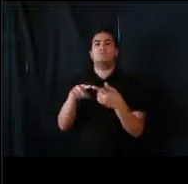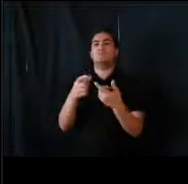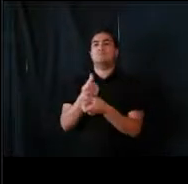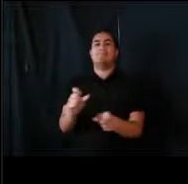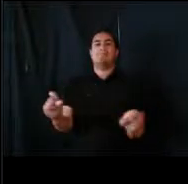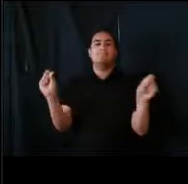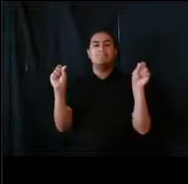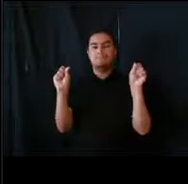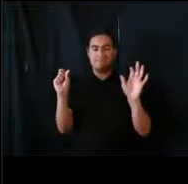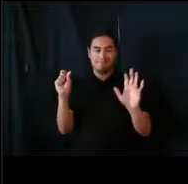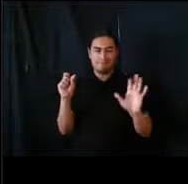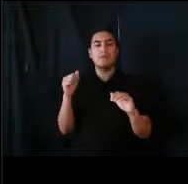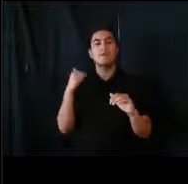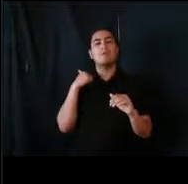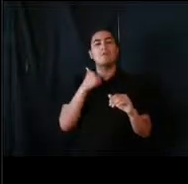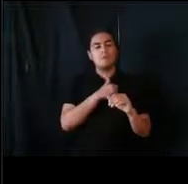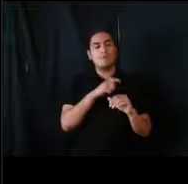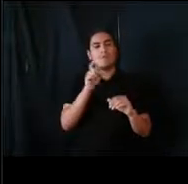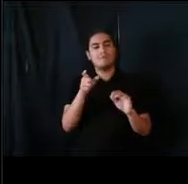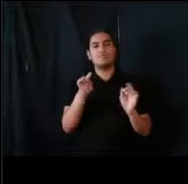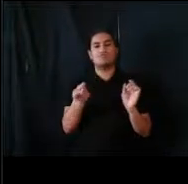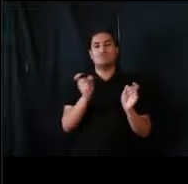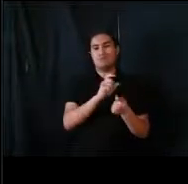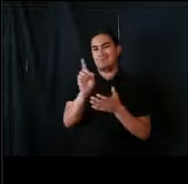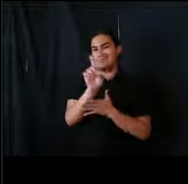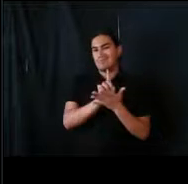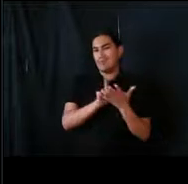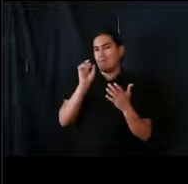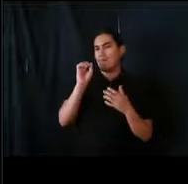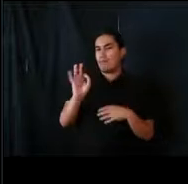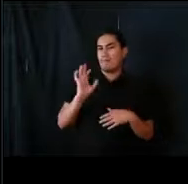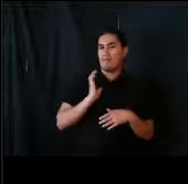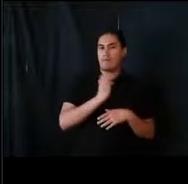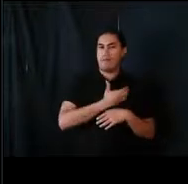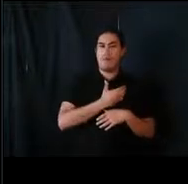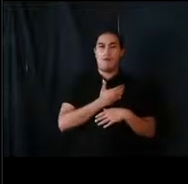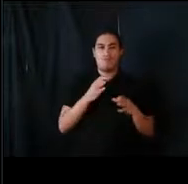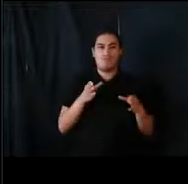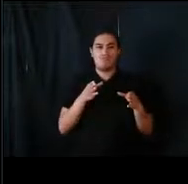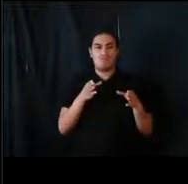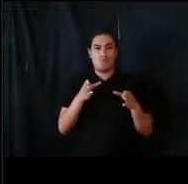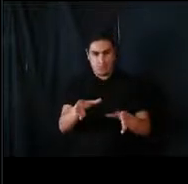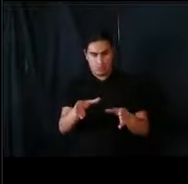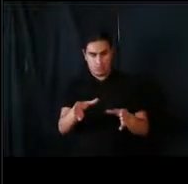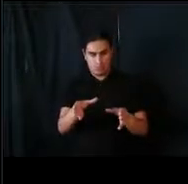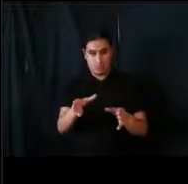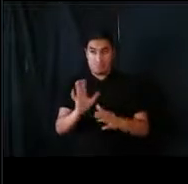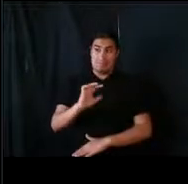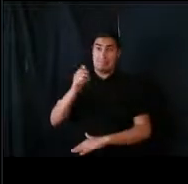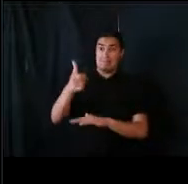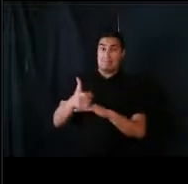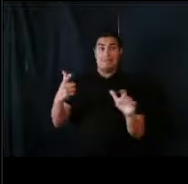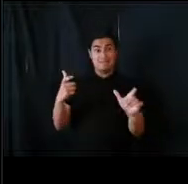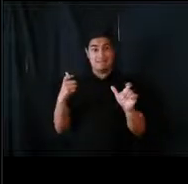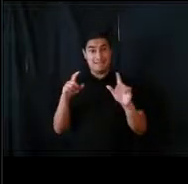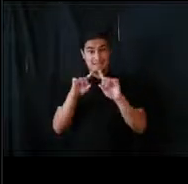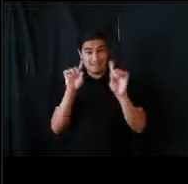have to change the design of our roads we can't simply put up speed signs